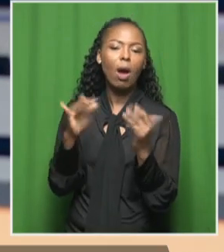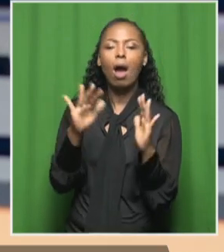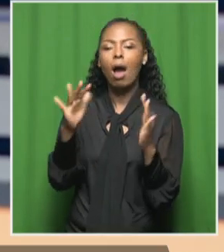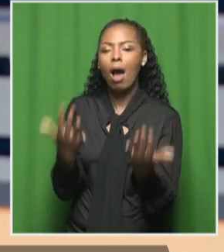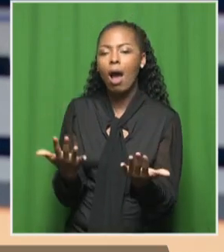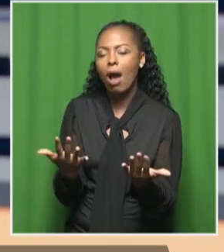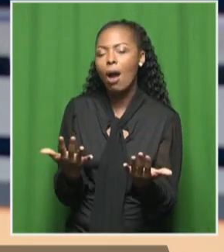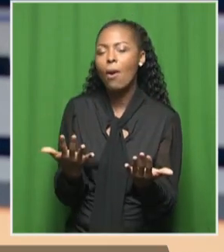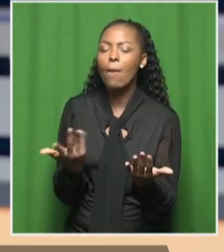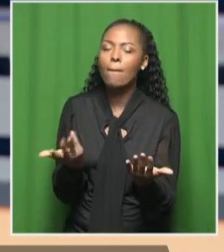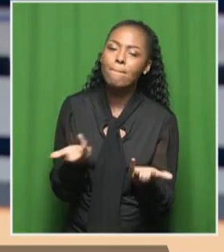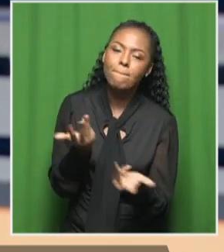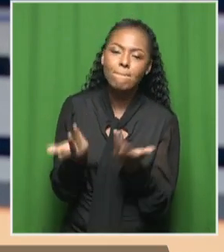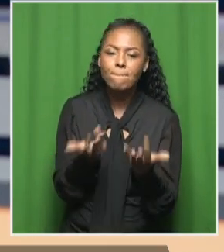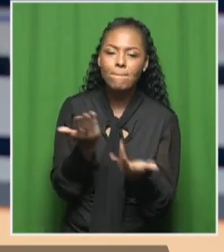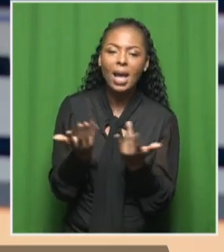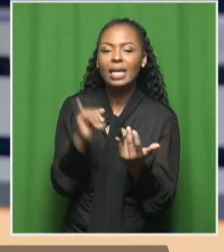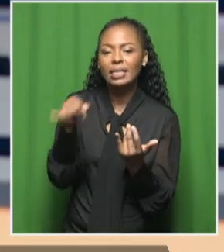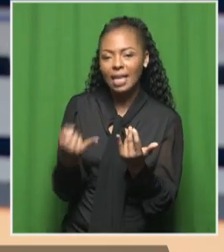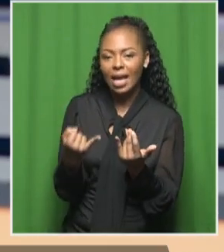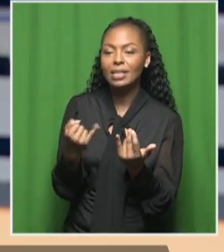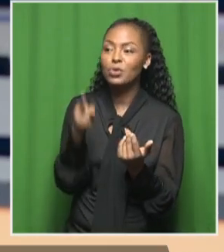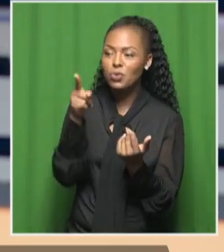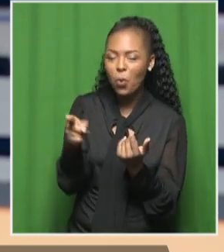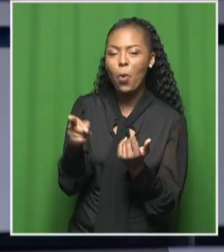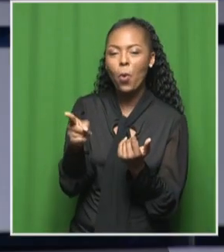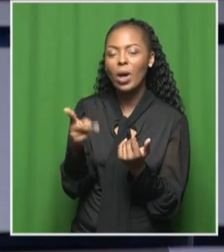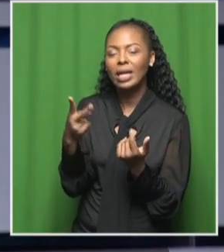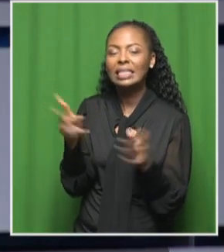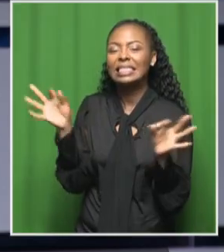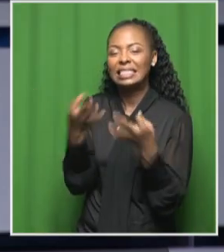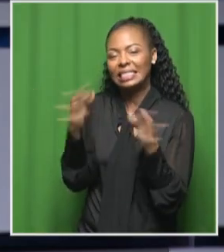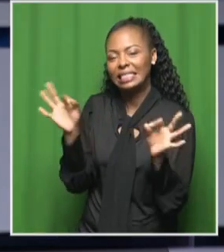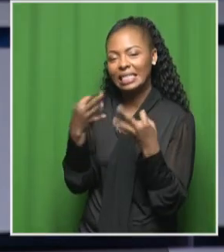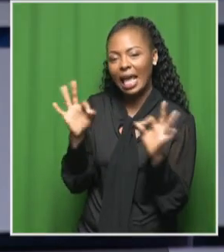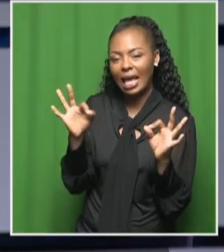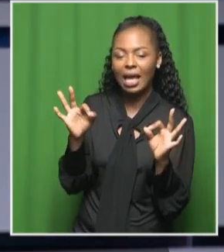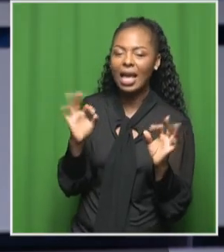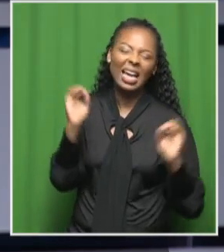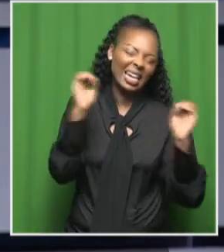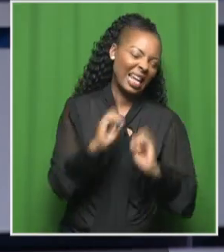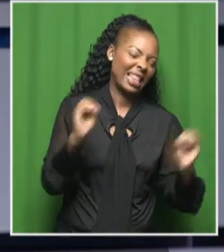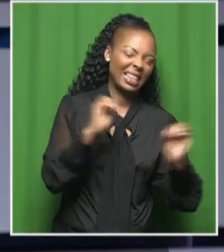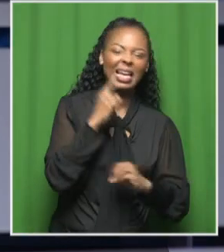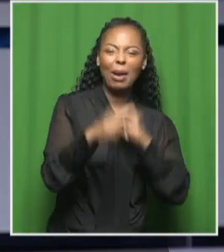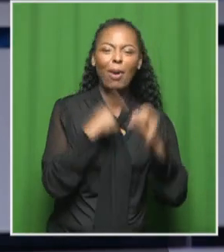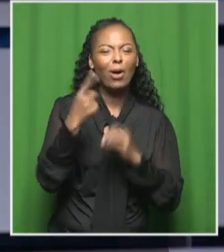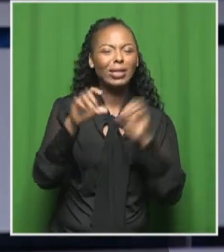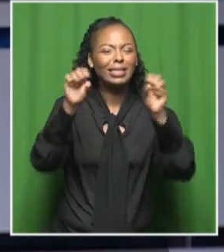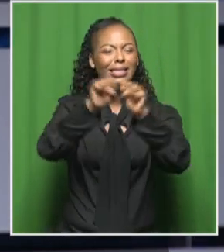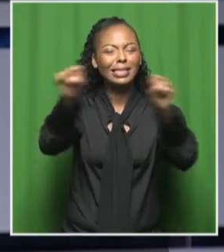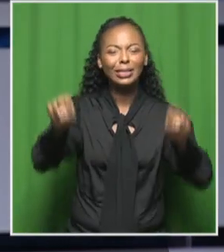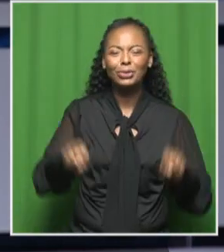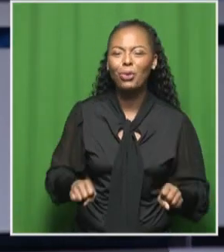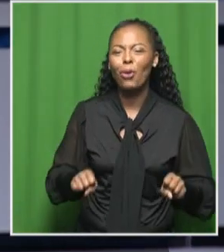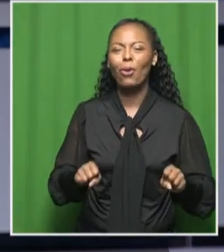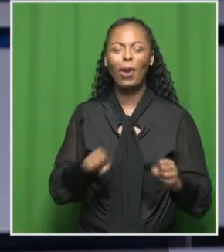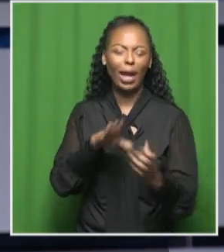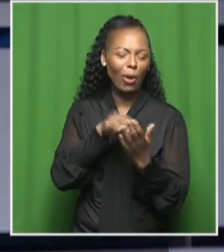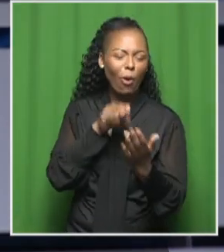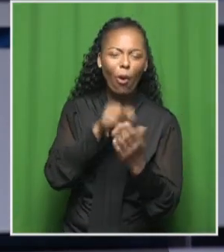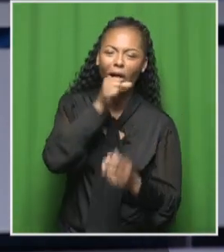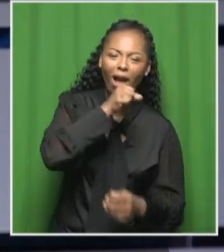you know, a tape of you singing. No idea, nothing about studio recording, all that stuff.